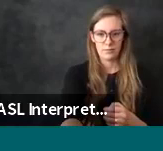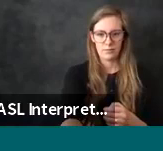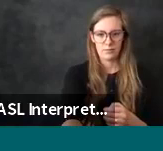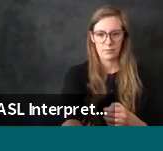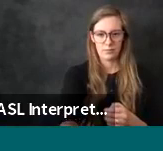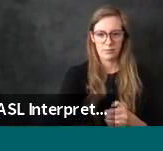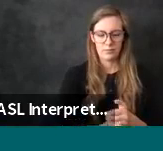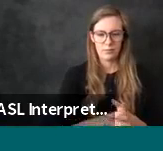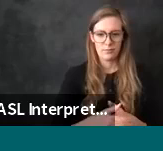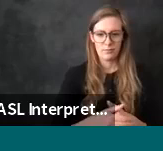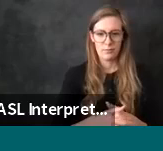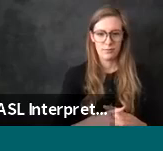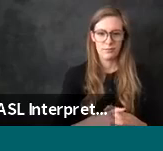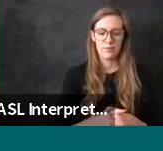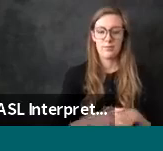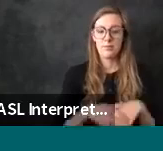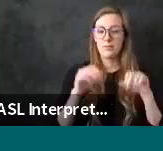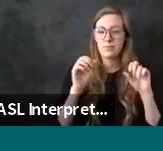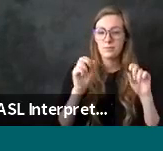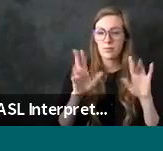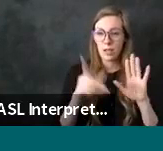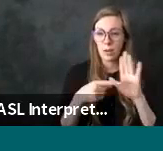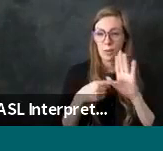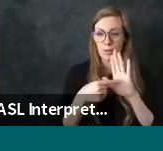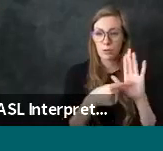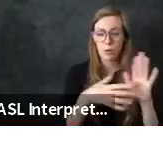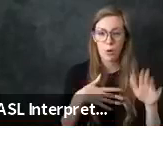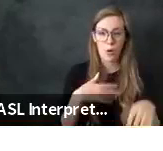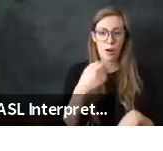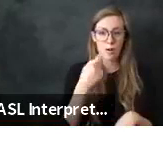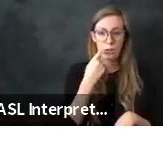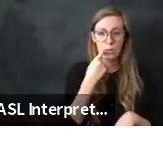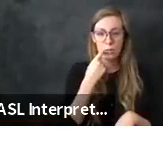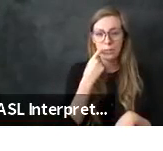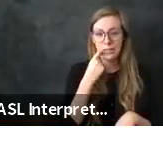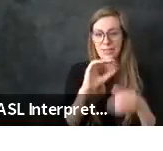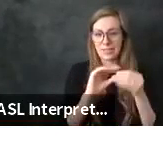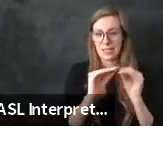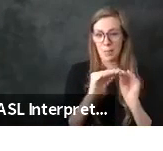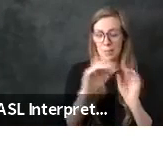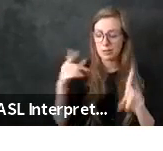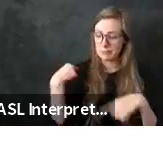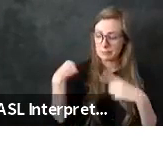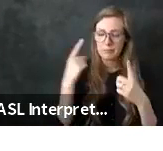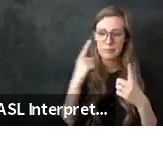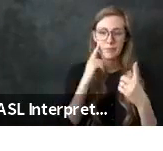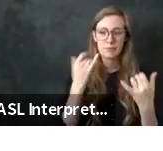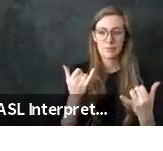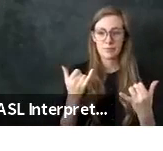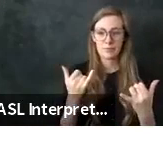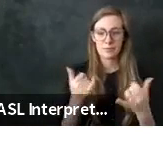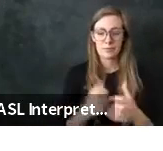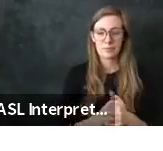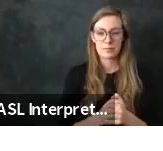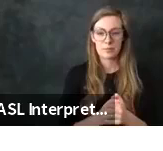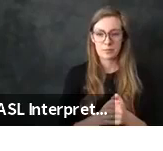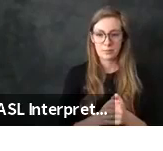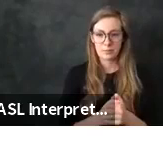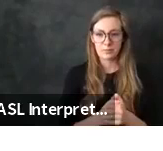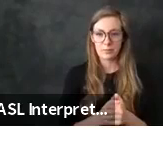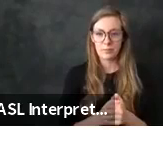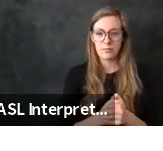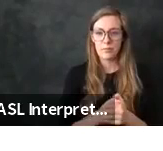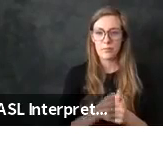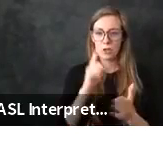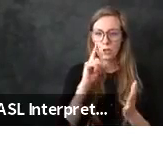Right. So I wanted to share our latest metrics as of today. Looking at the